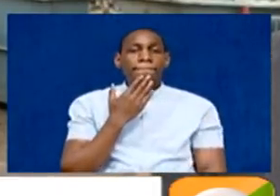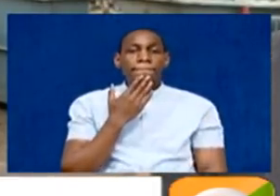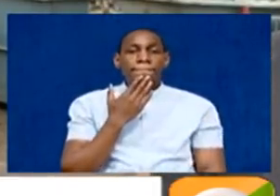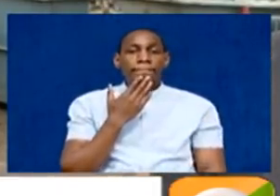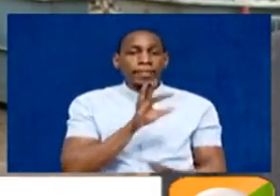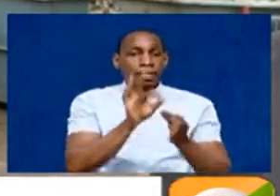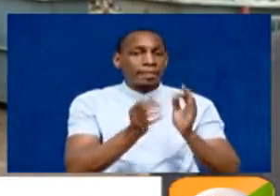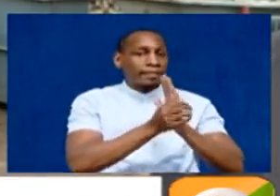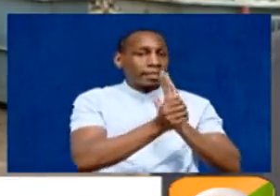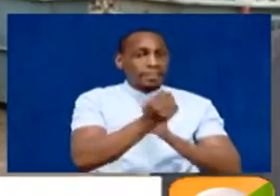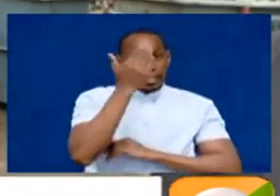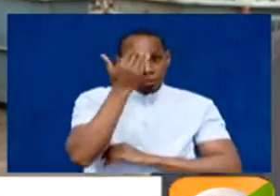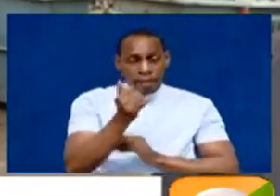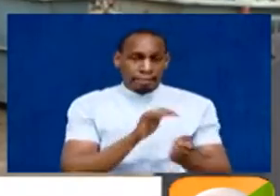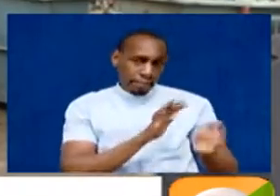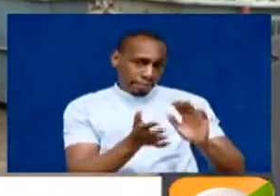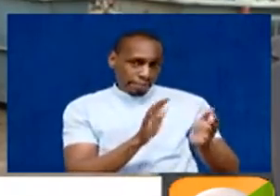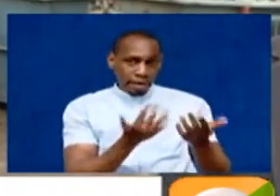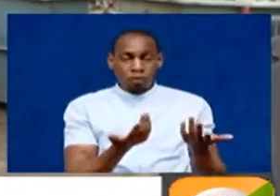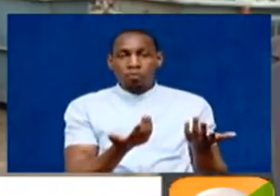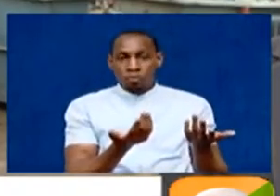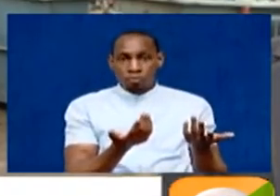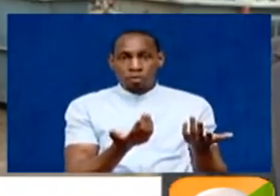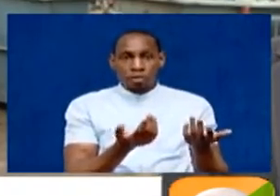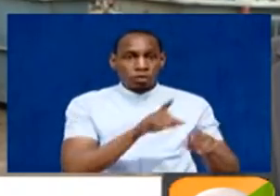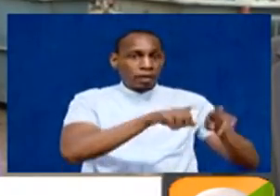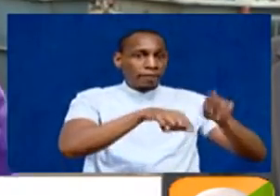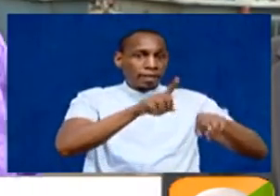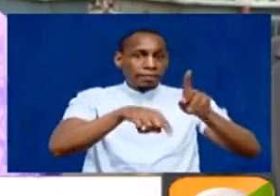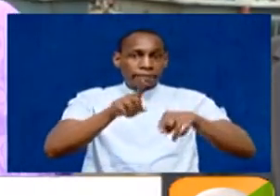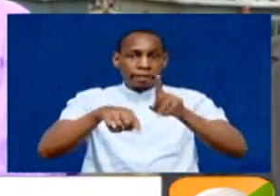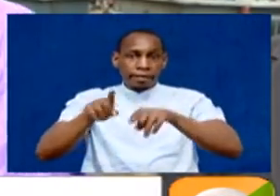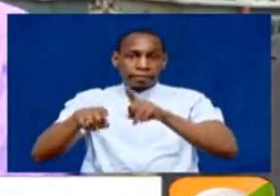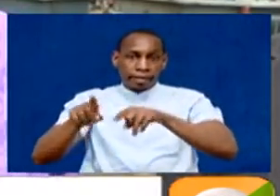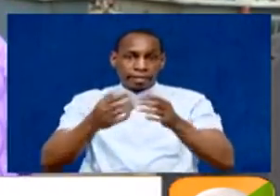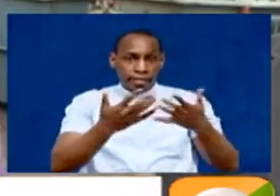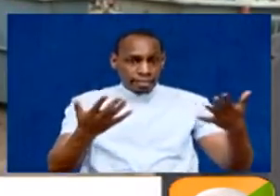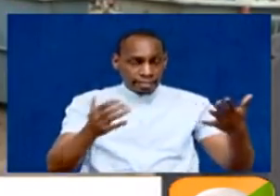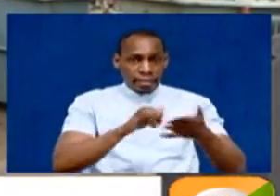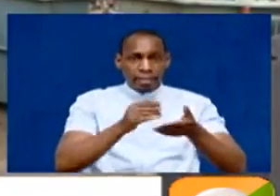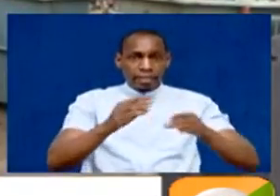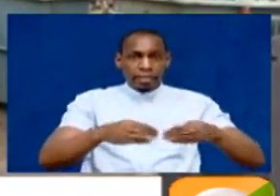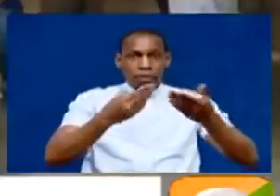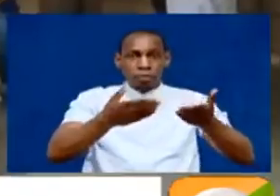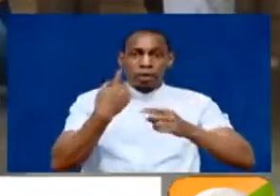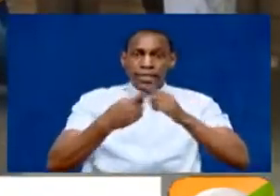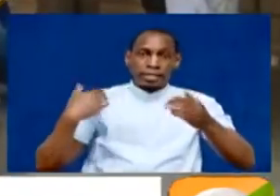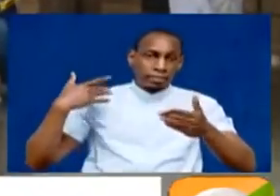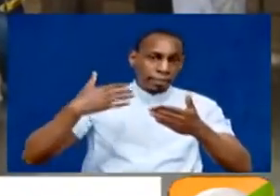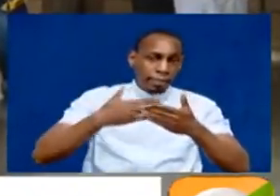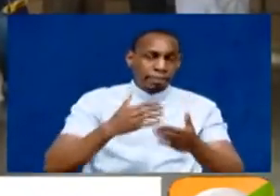some specific skills, because it seems that we also have a wide range of brands that have been procured over the